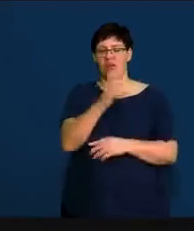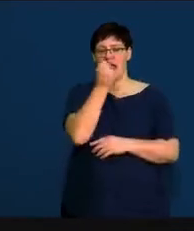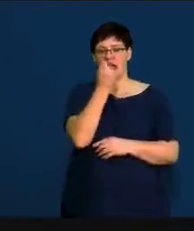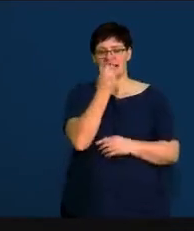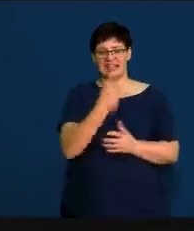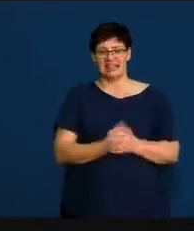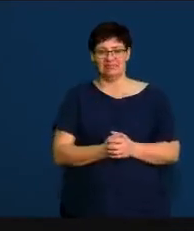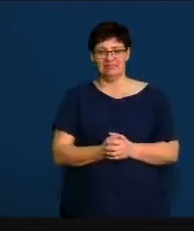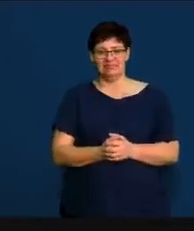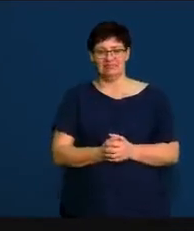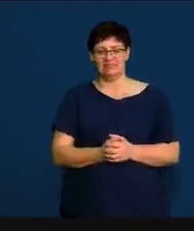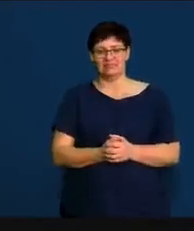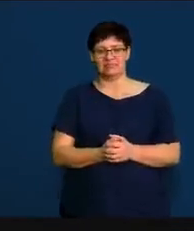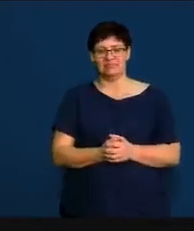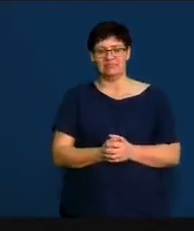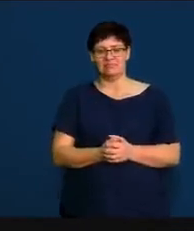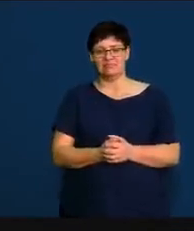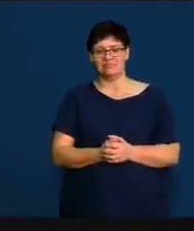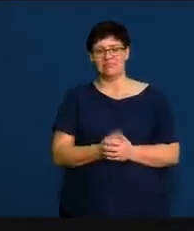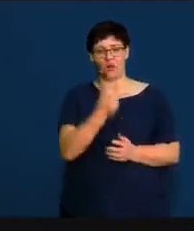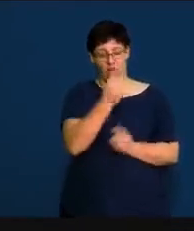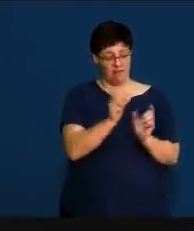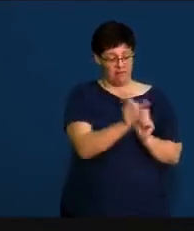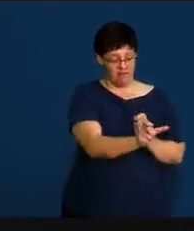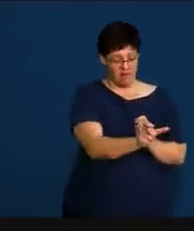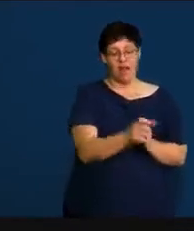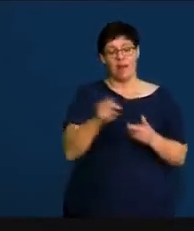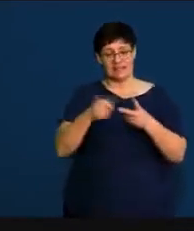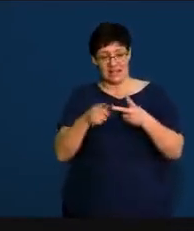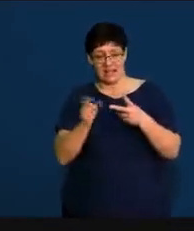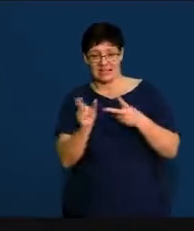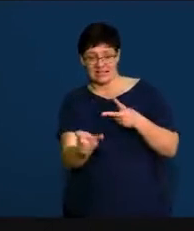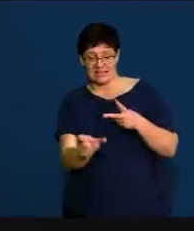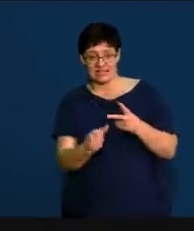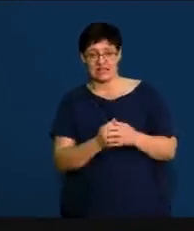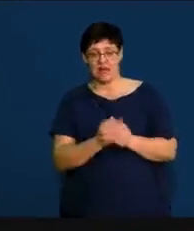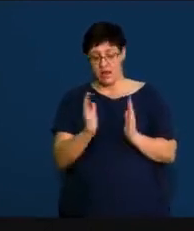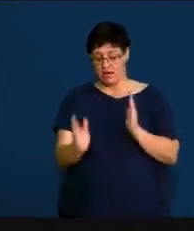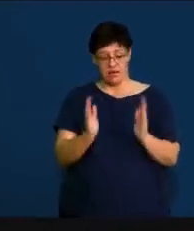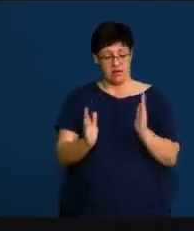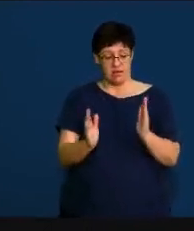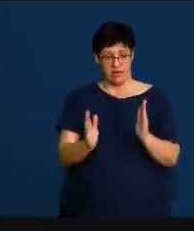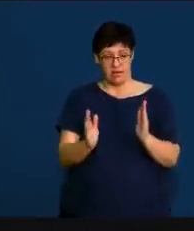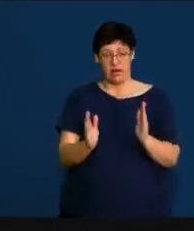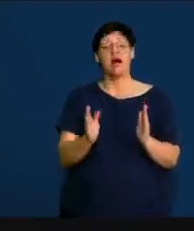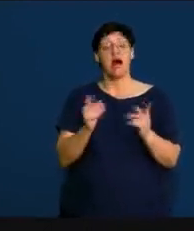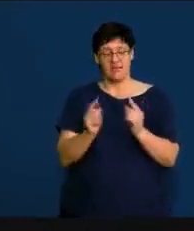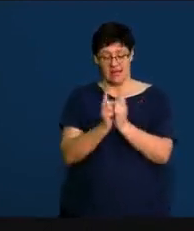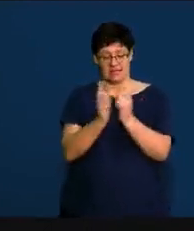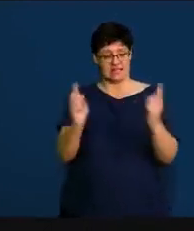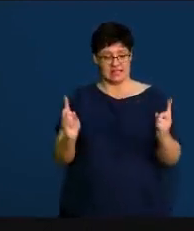it. Here's one point, here's another point. Between these 2 points is a